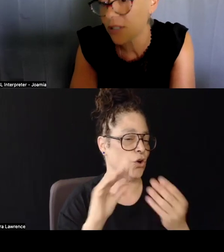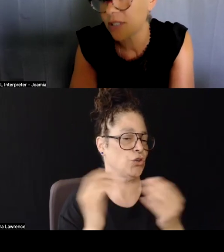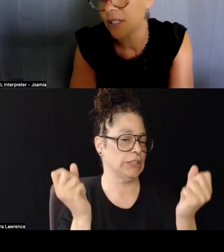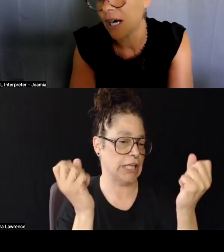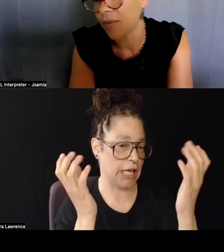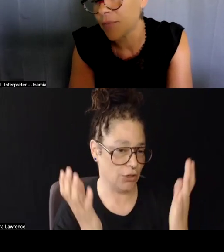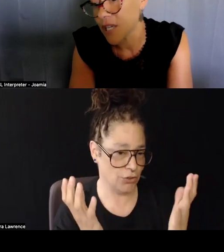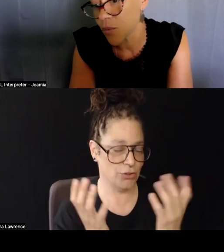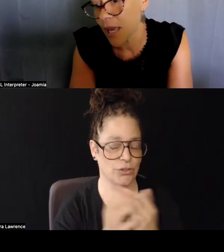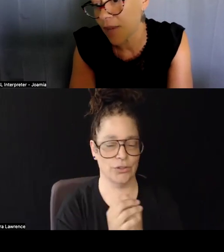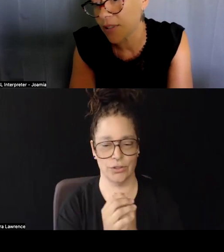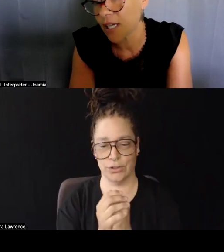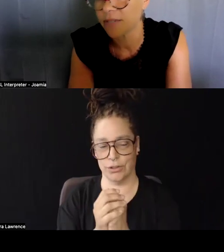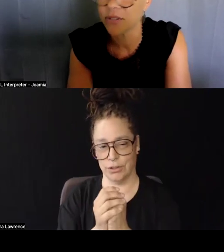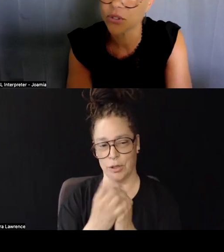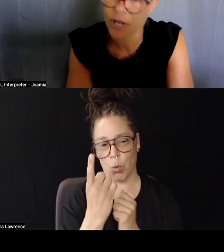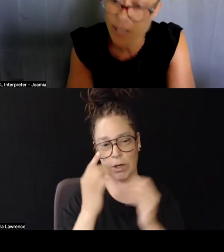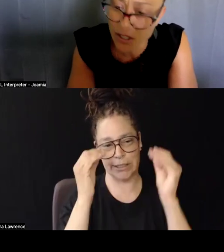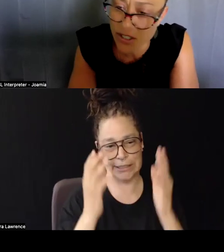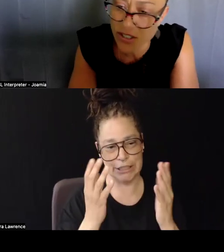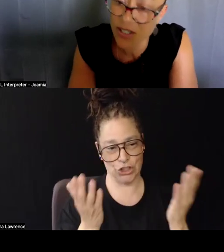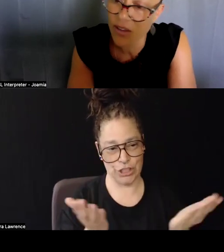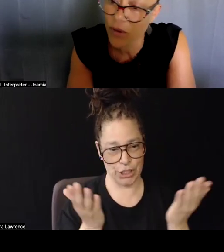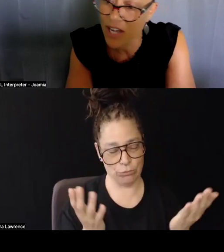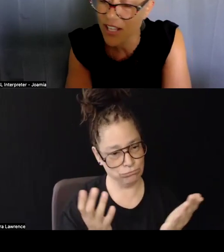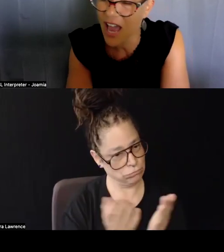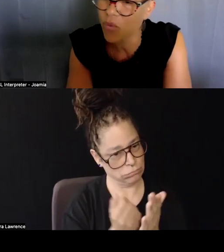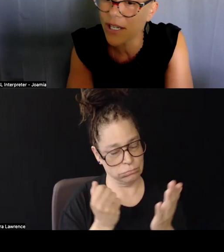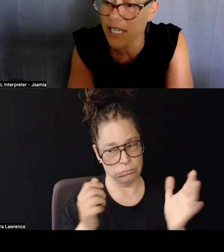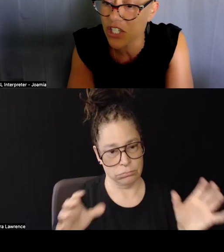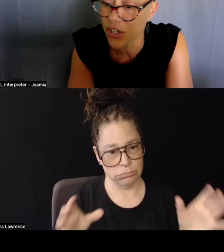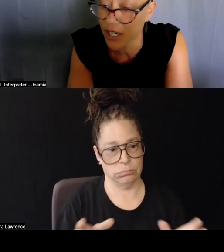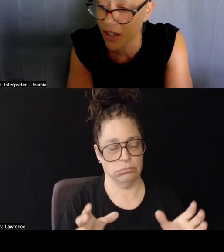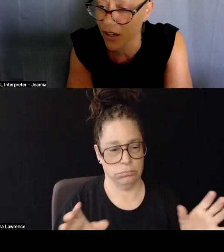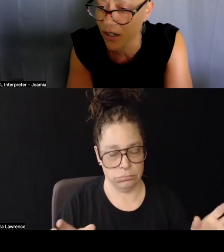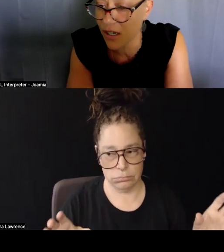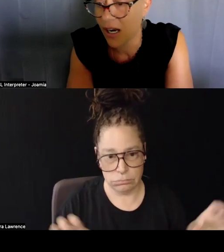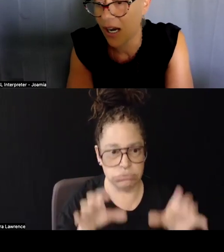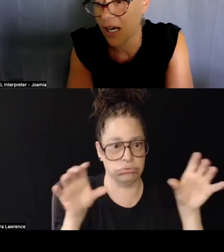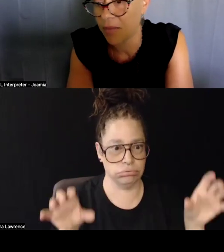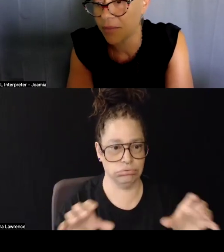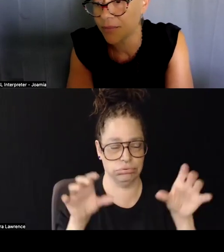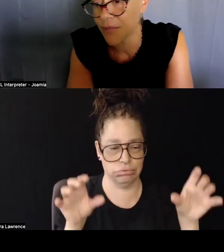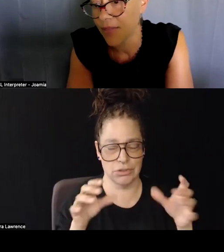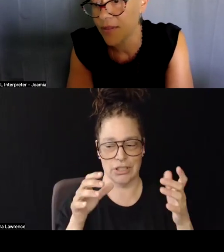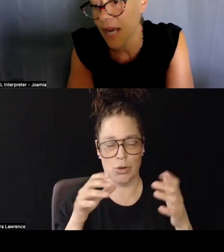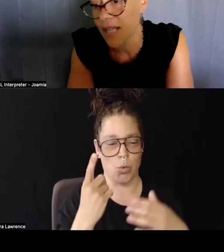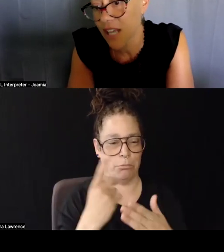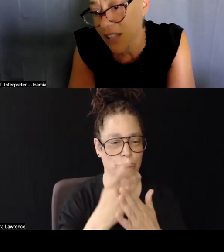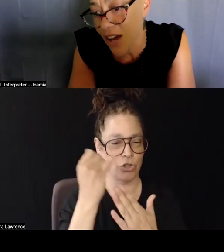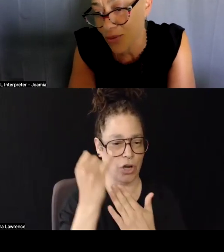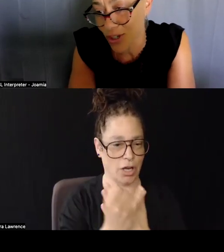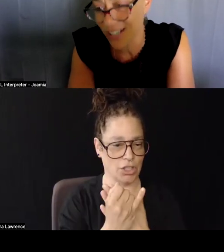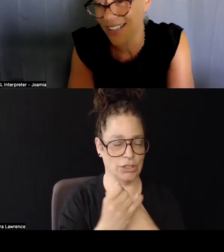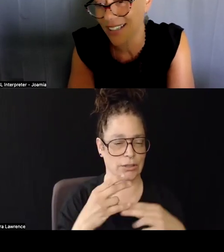books because we have a lot of storytellers. We actually have one teacher here um, that has